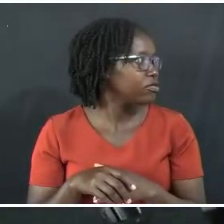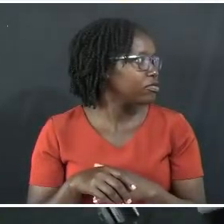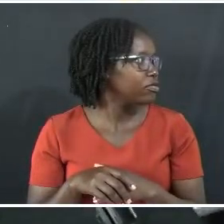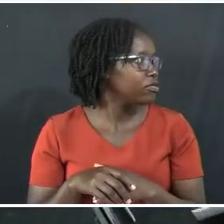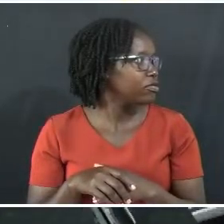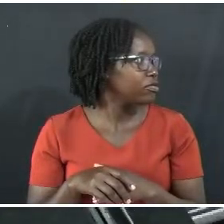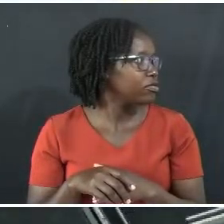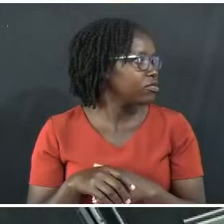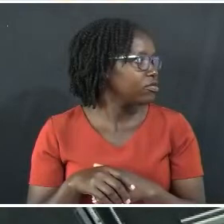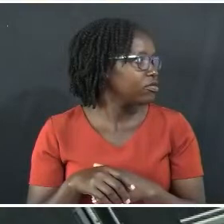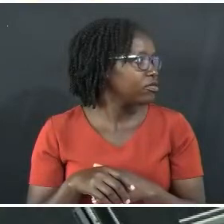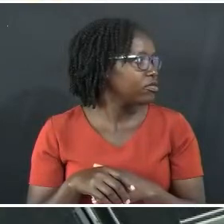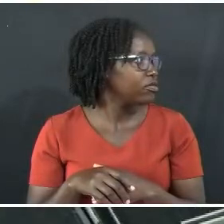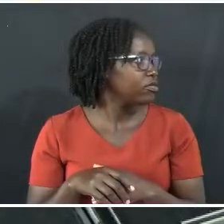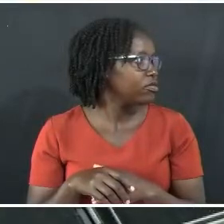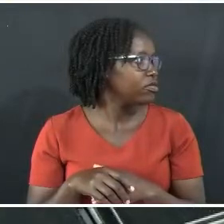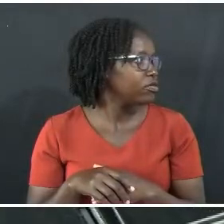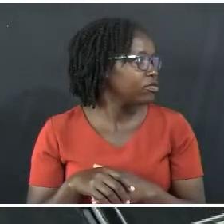Well done.